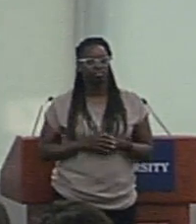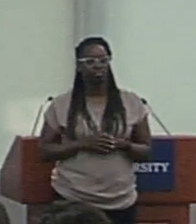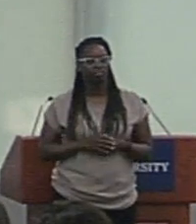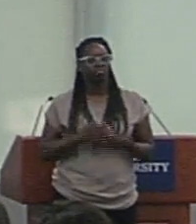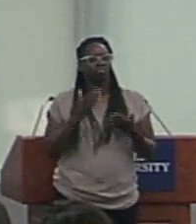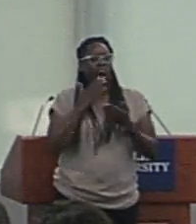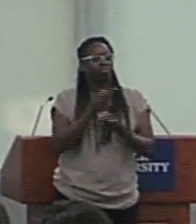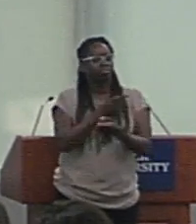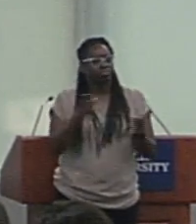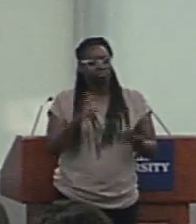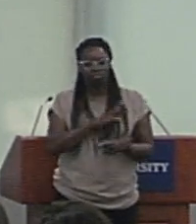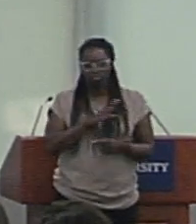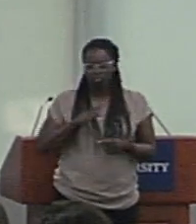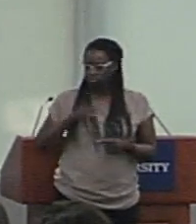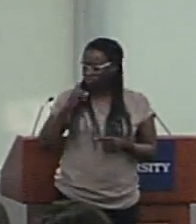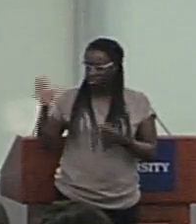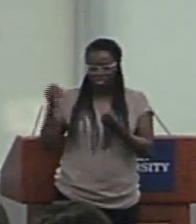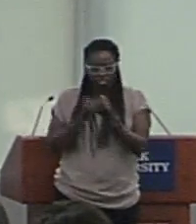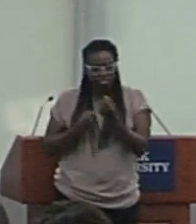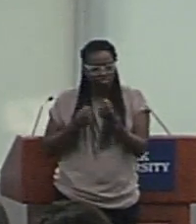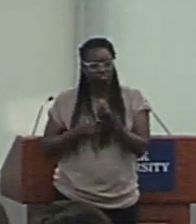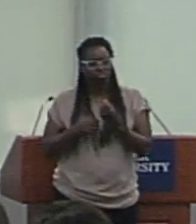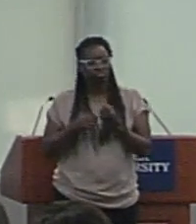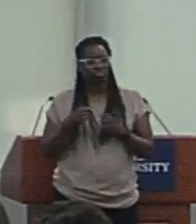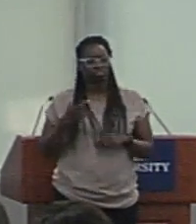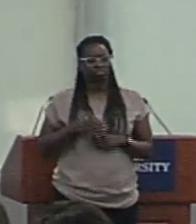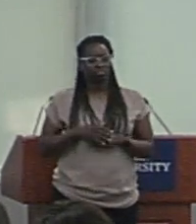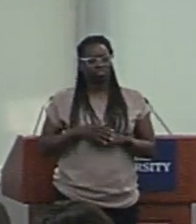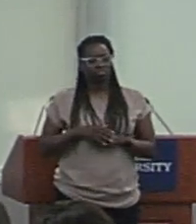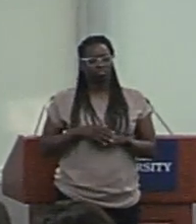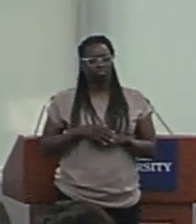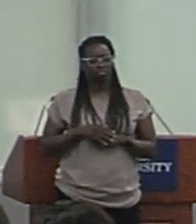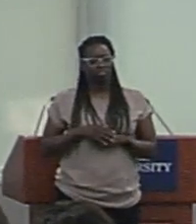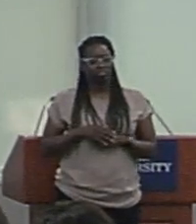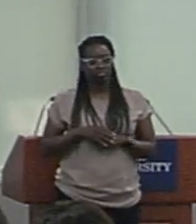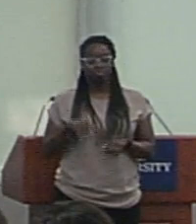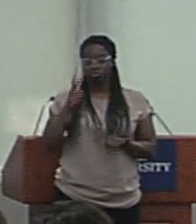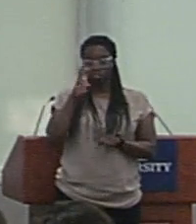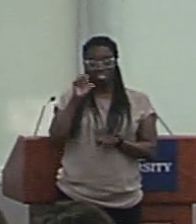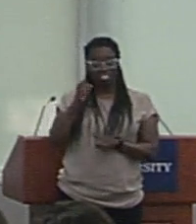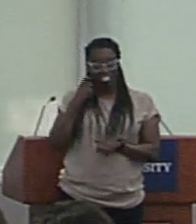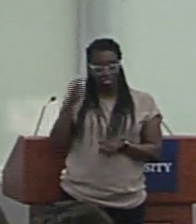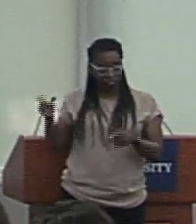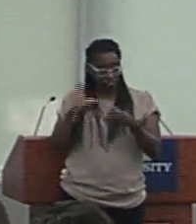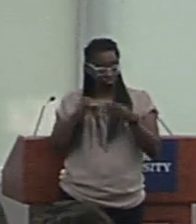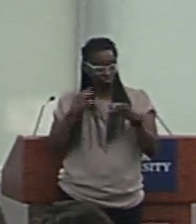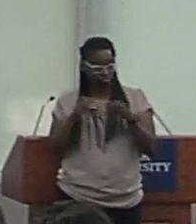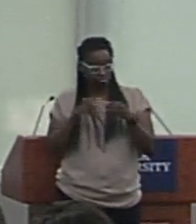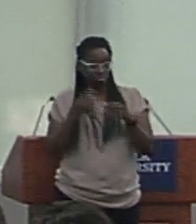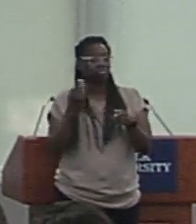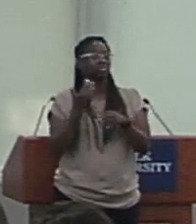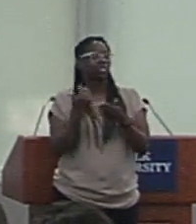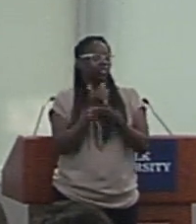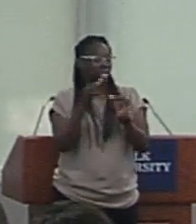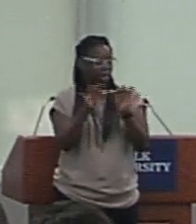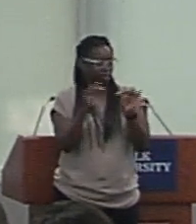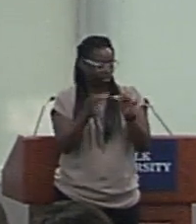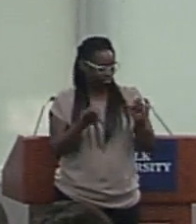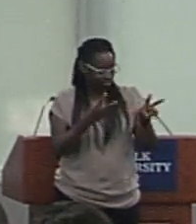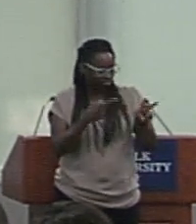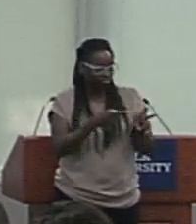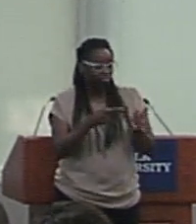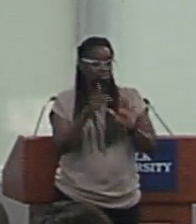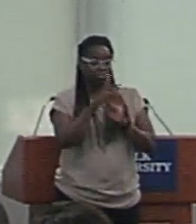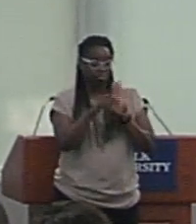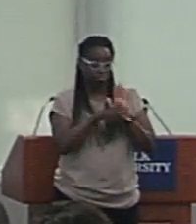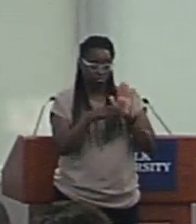for their advocacy. Wes mentioned the new captions ordinance. If you are in a restaurant or bar in Boston and they don't have their